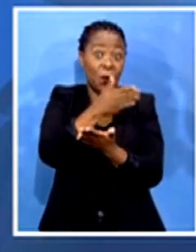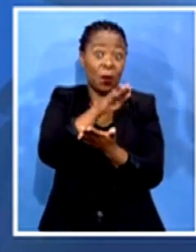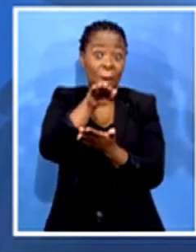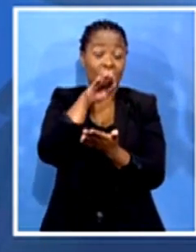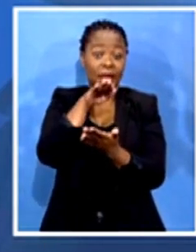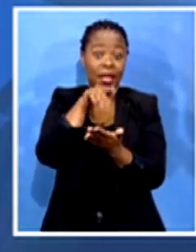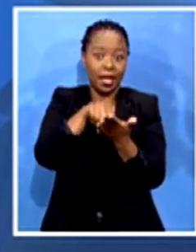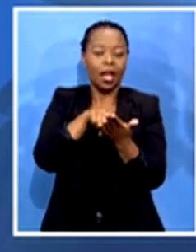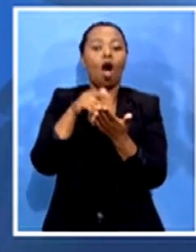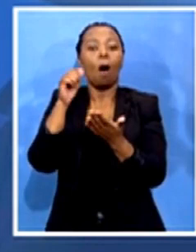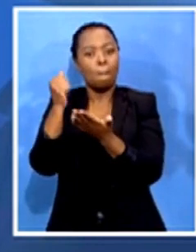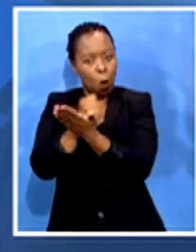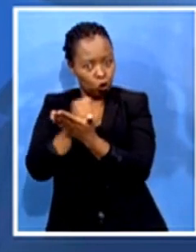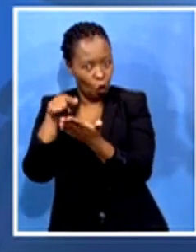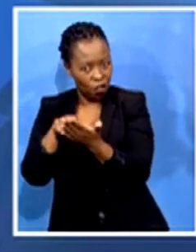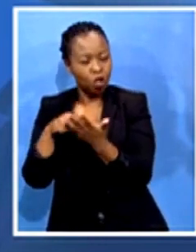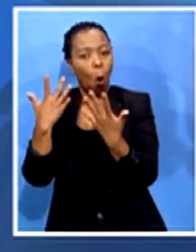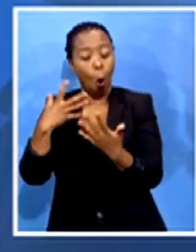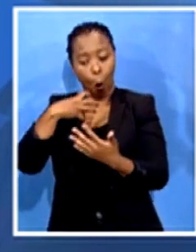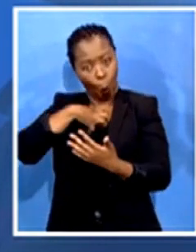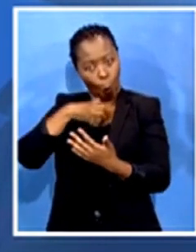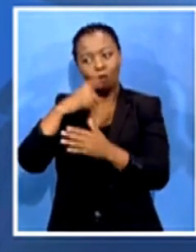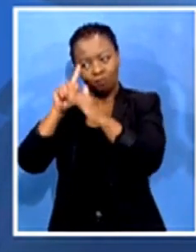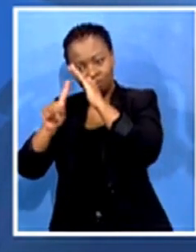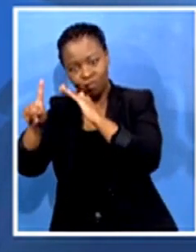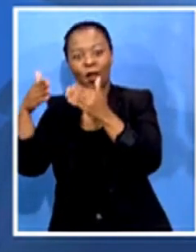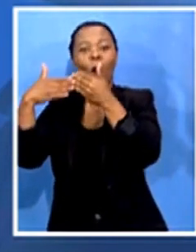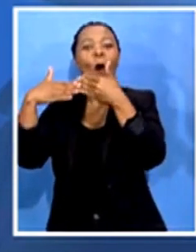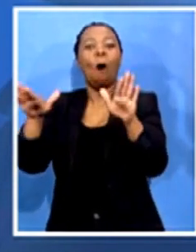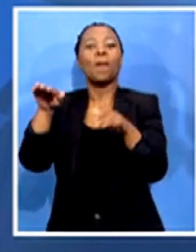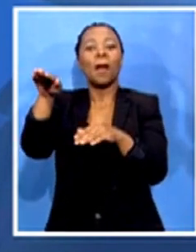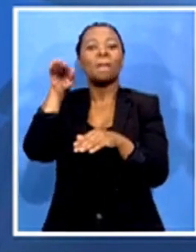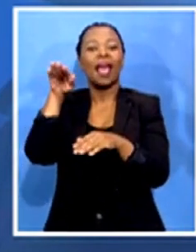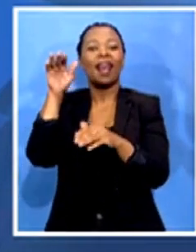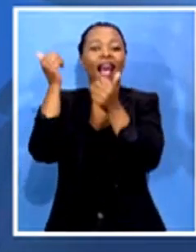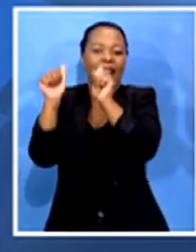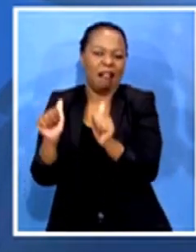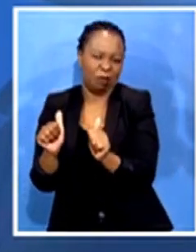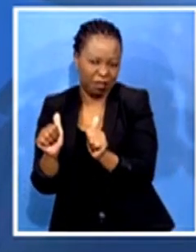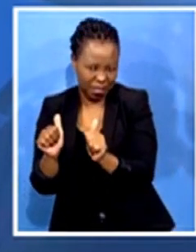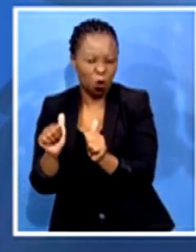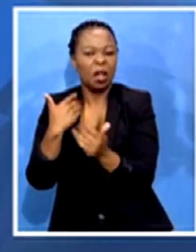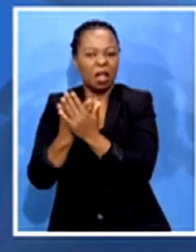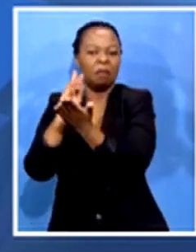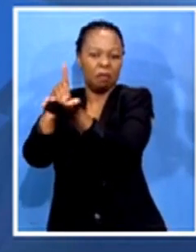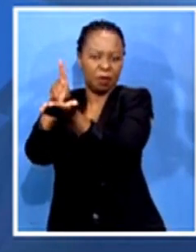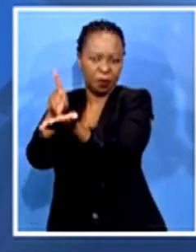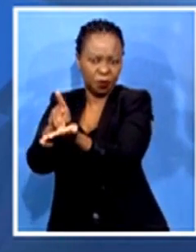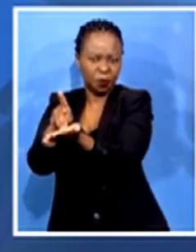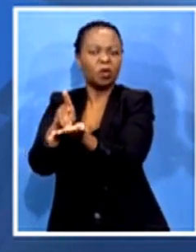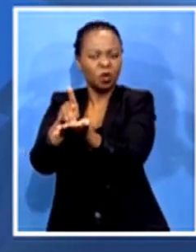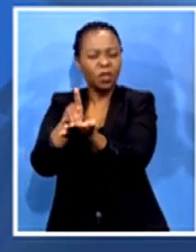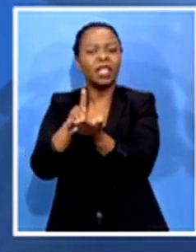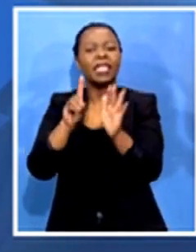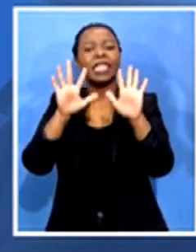bank account so that we can pay into their bank account. 30% of our clients actually bank with other